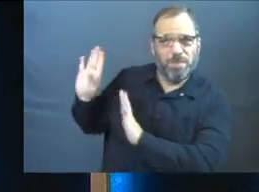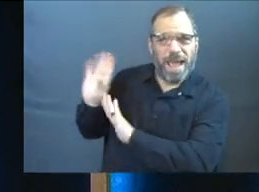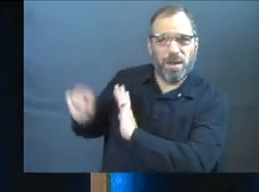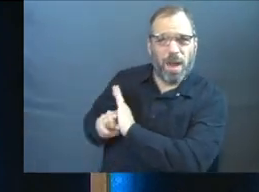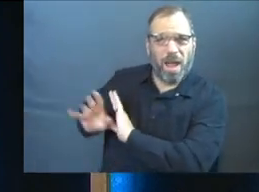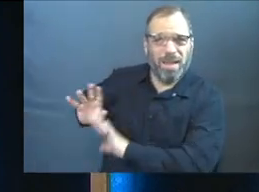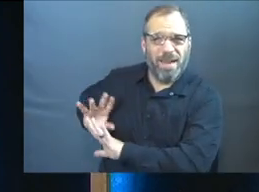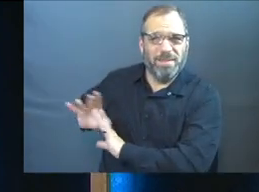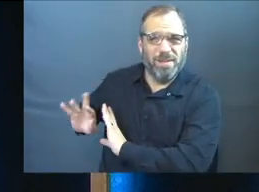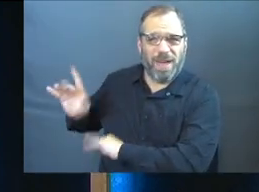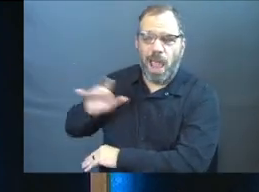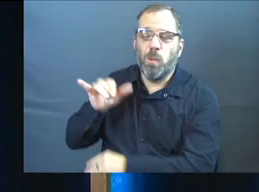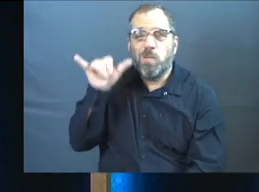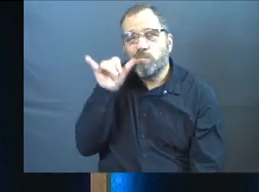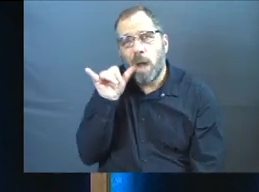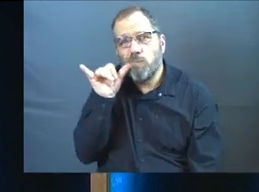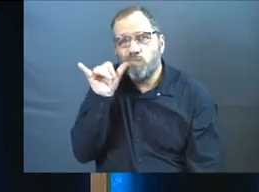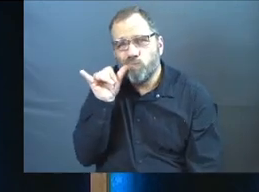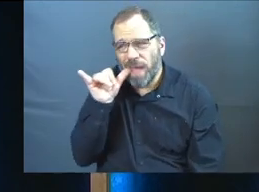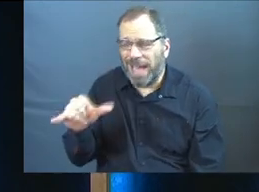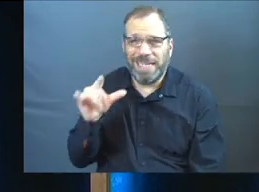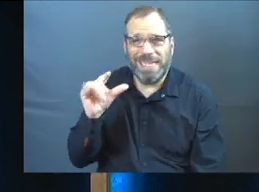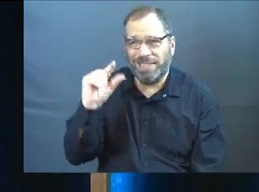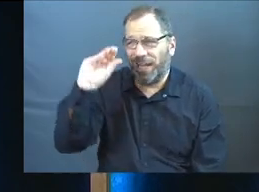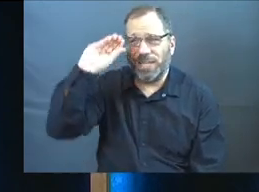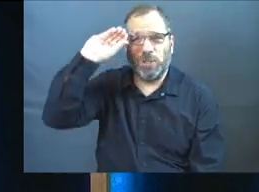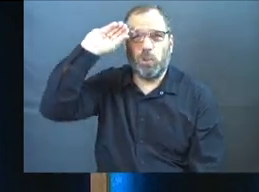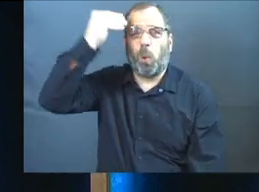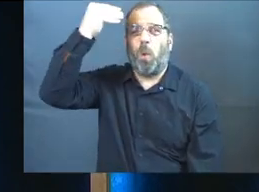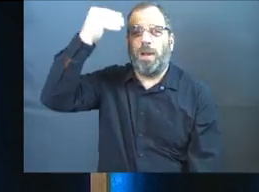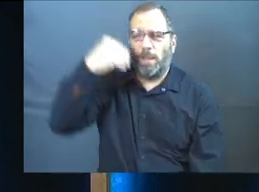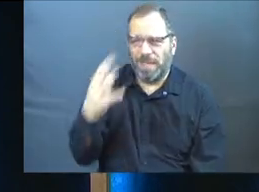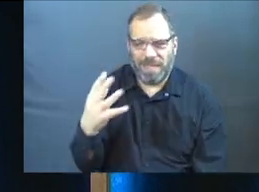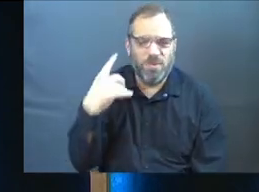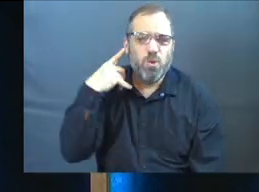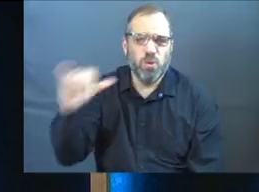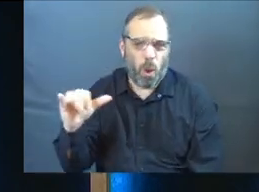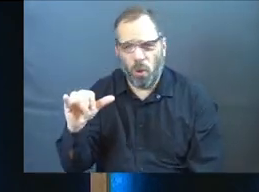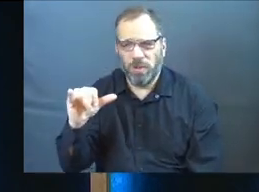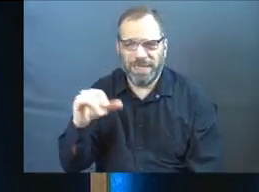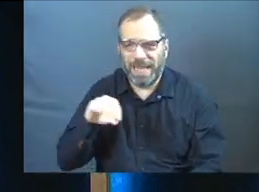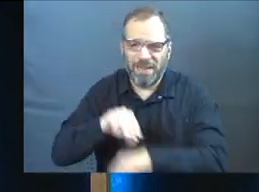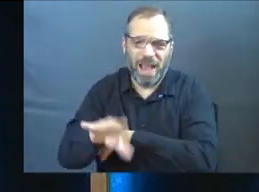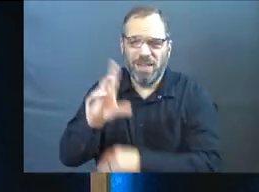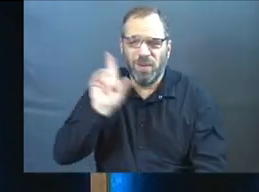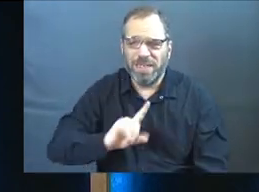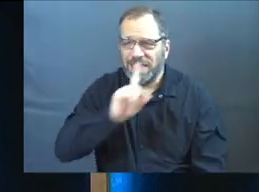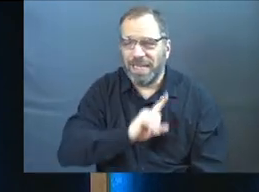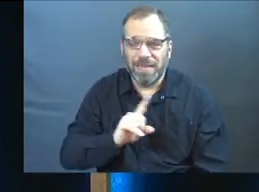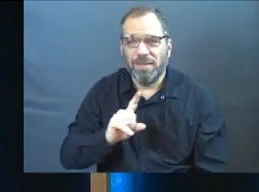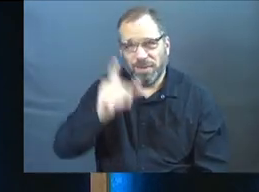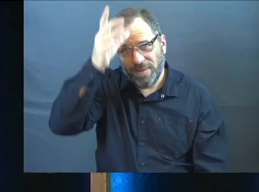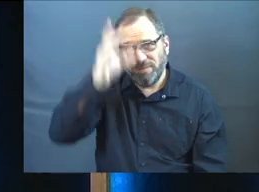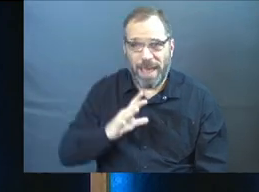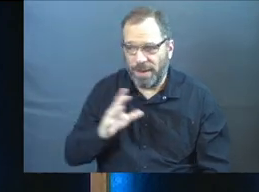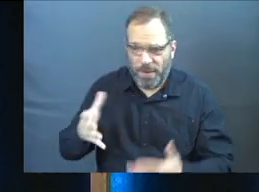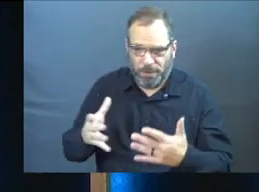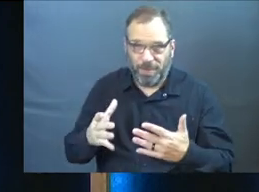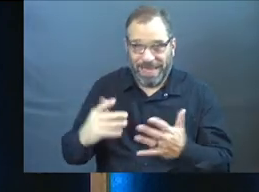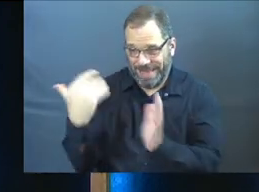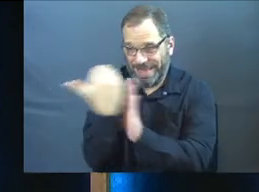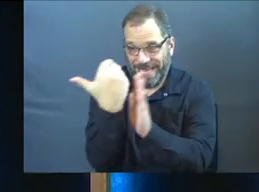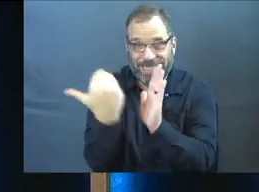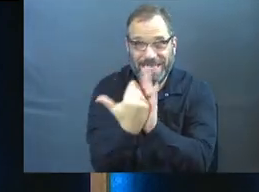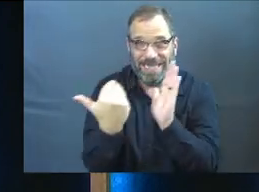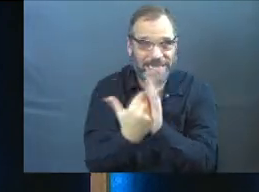background and a big pipe in his mouth, and he's a total dork. And he says, I'm going to give you golden advice for single guys. And then he just goes through this